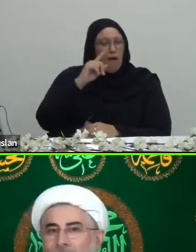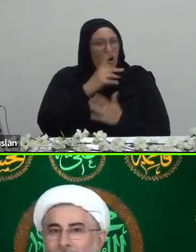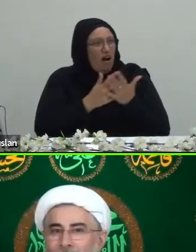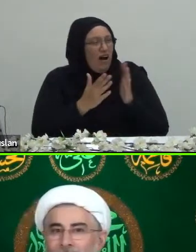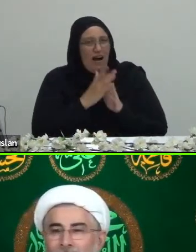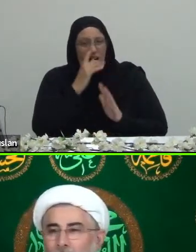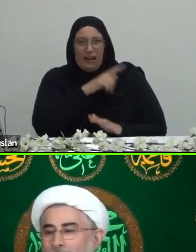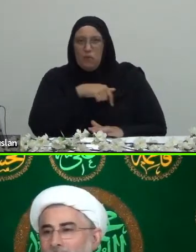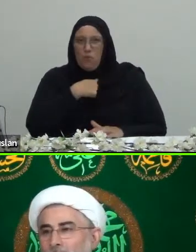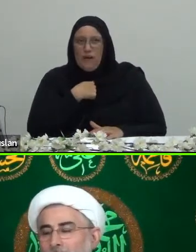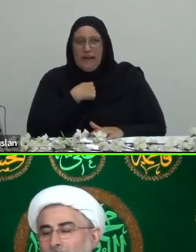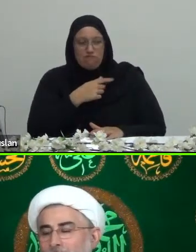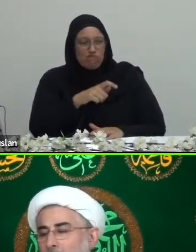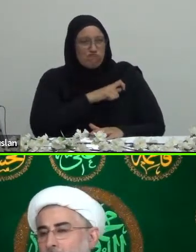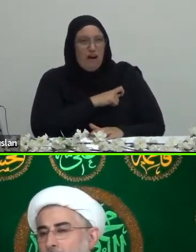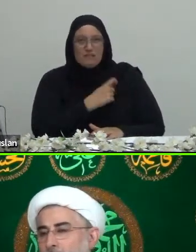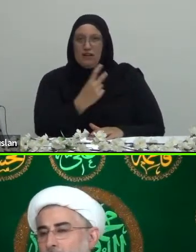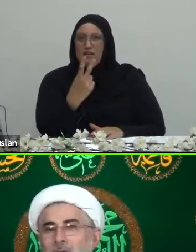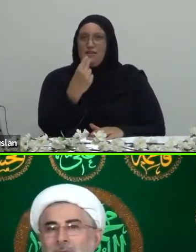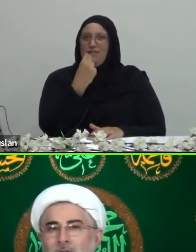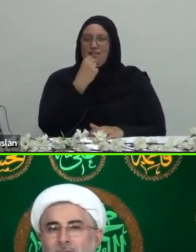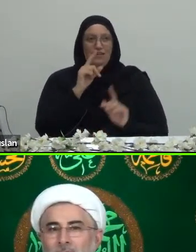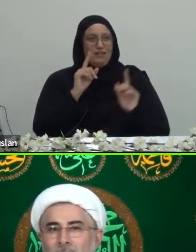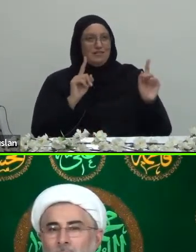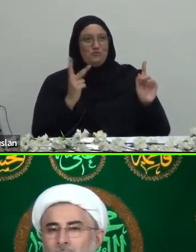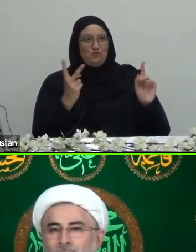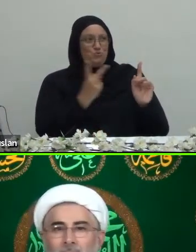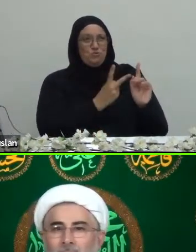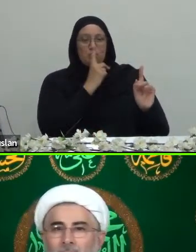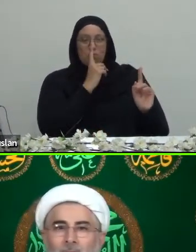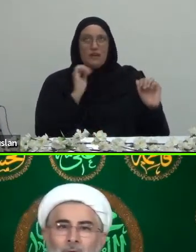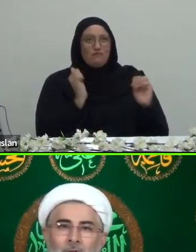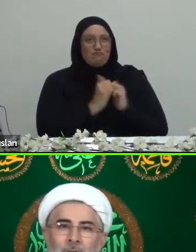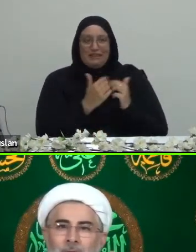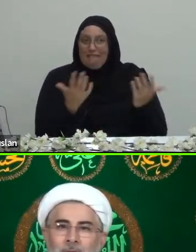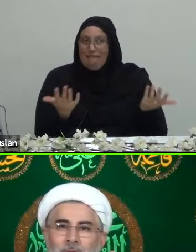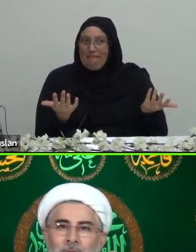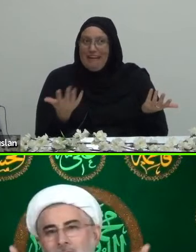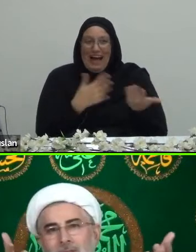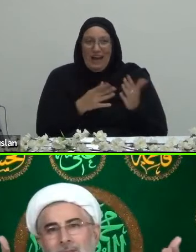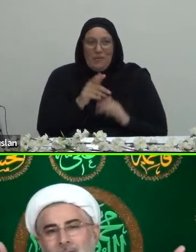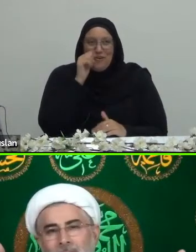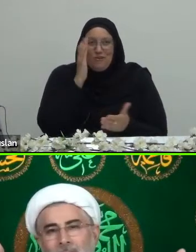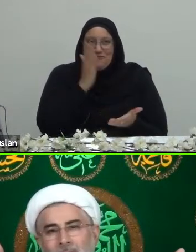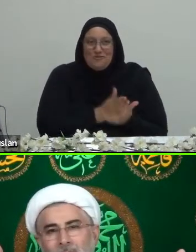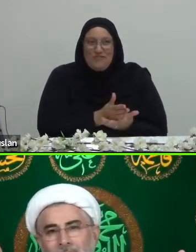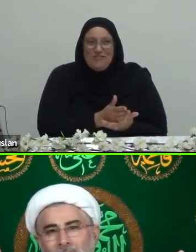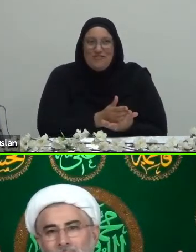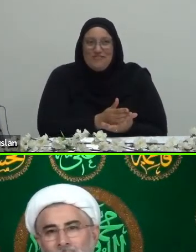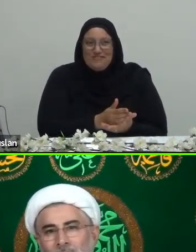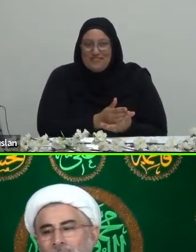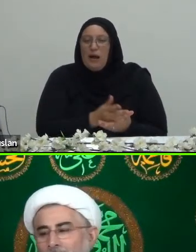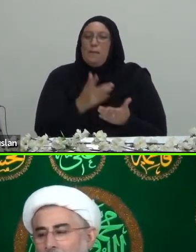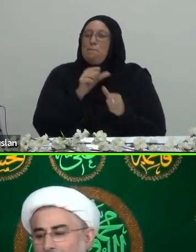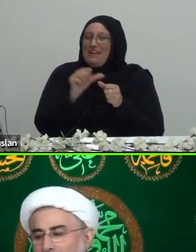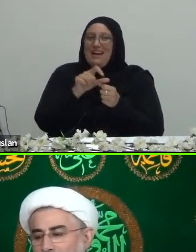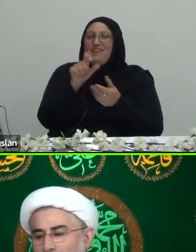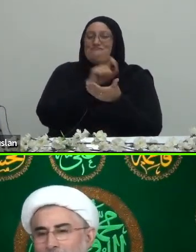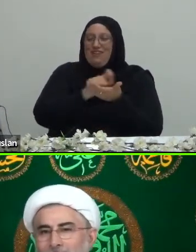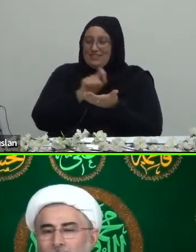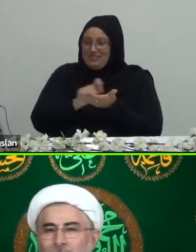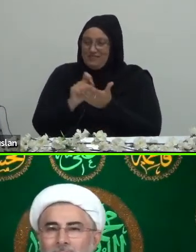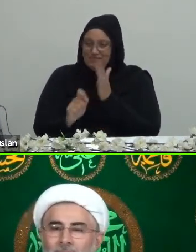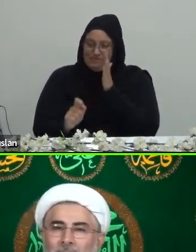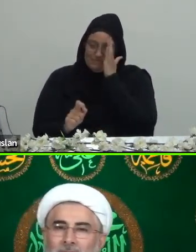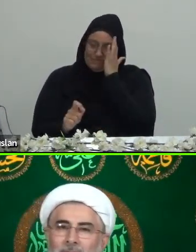very technical. You have to make, just because it is mentioned in a book, I won't just pick it up and say that Imam Sadiq said so. I have to